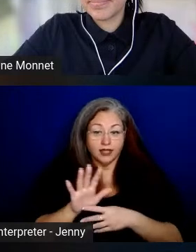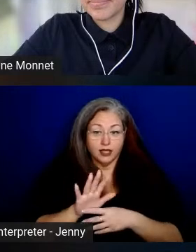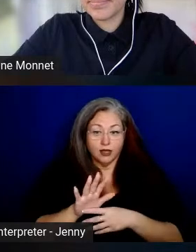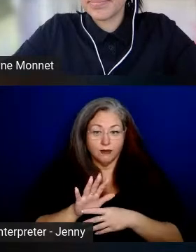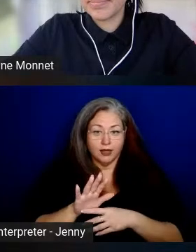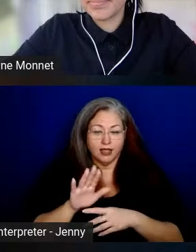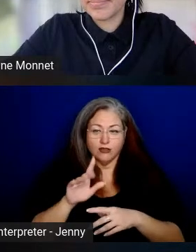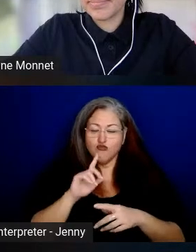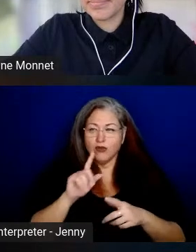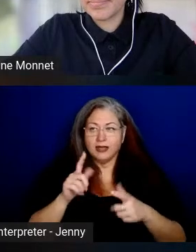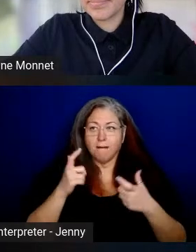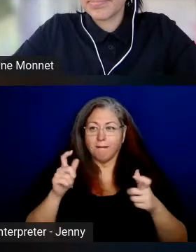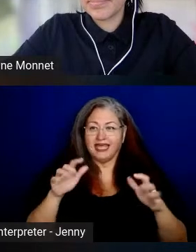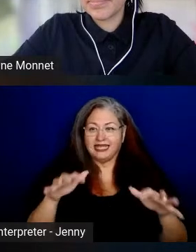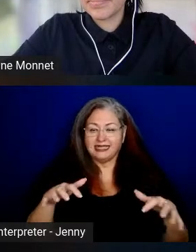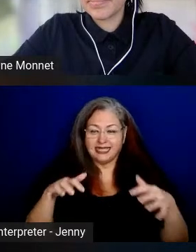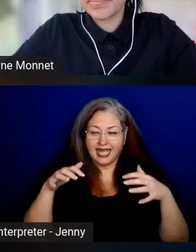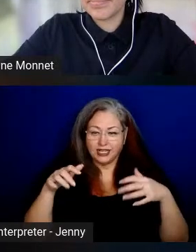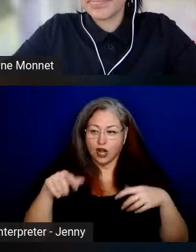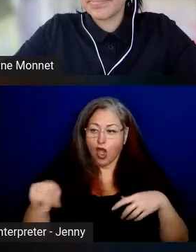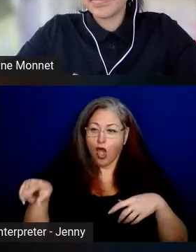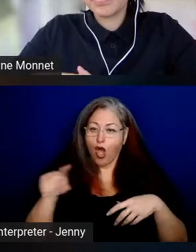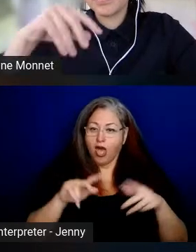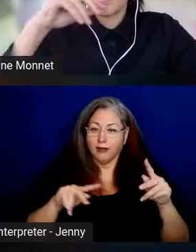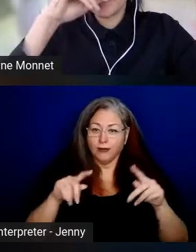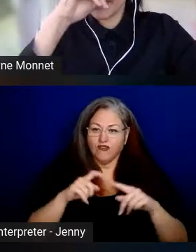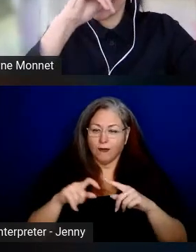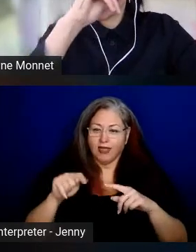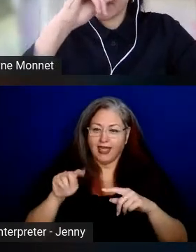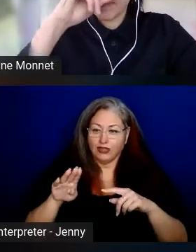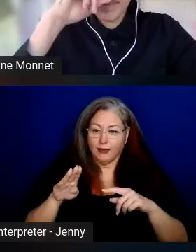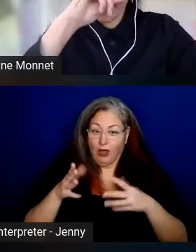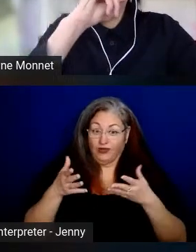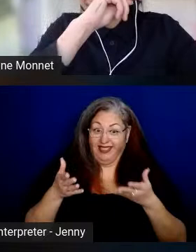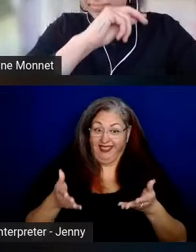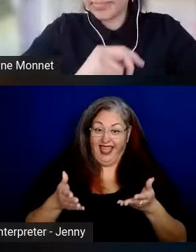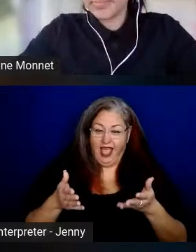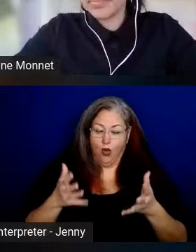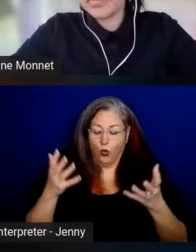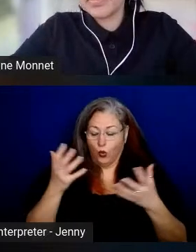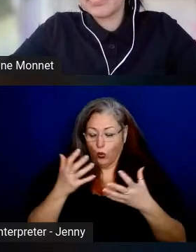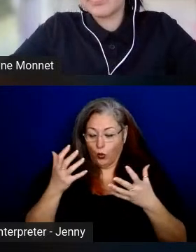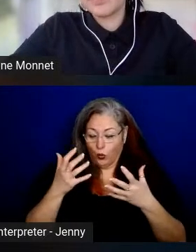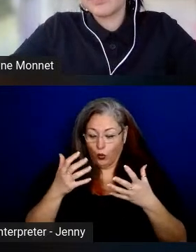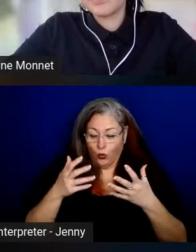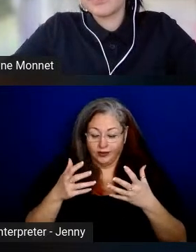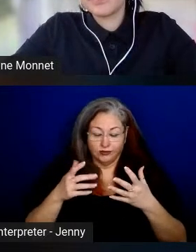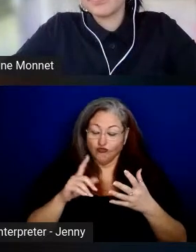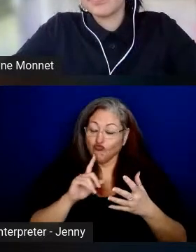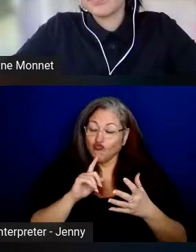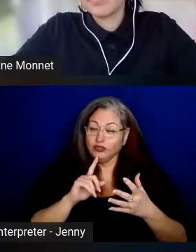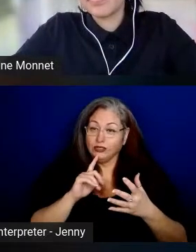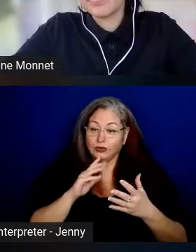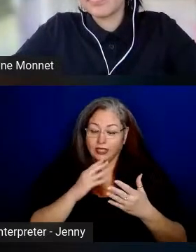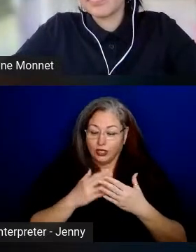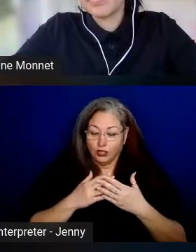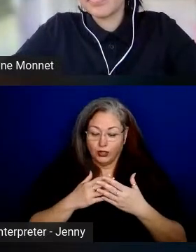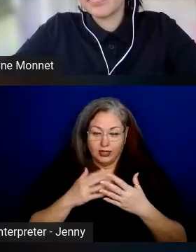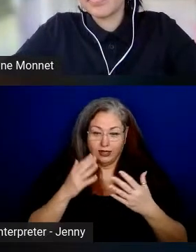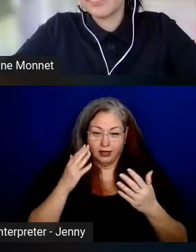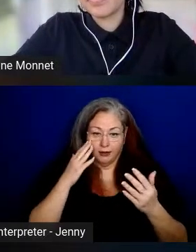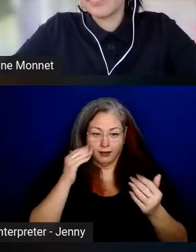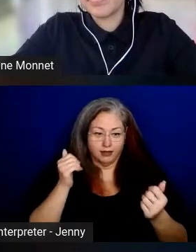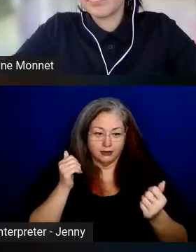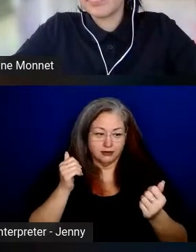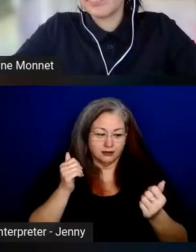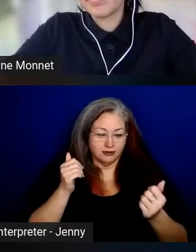massive stage, and all of these people from Thunder Bay were there. And that was really, really good because as